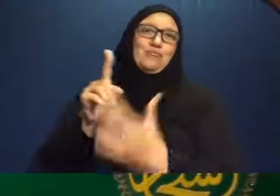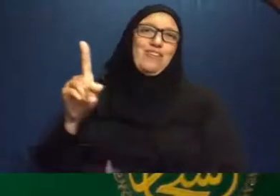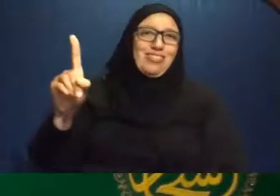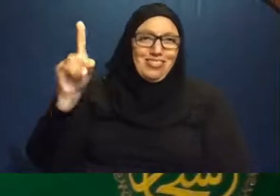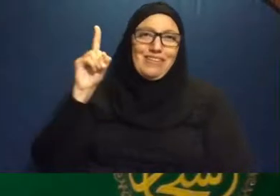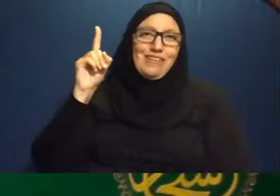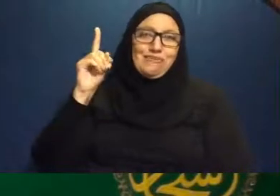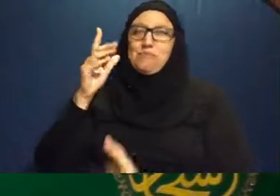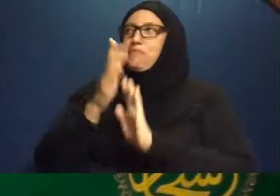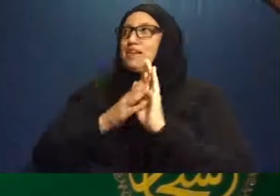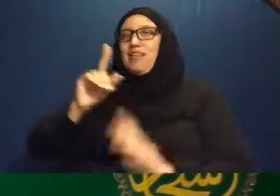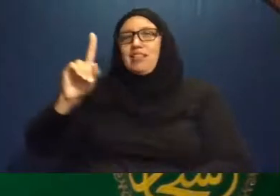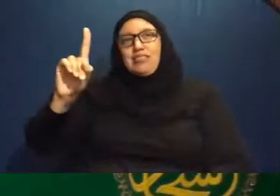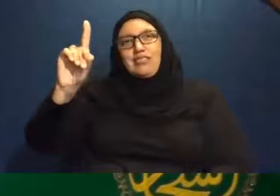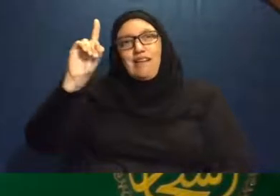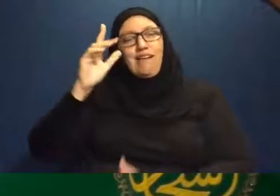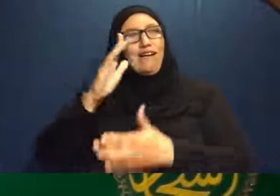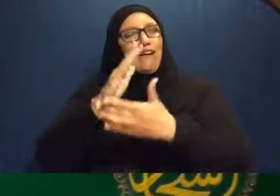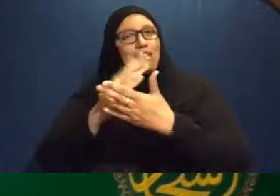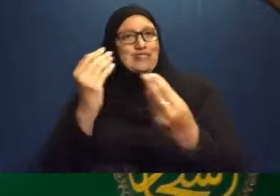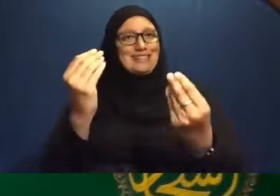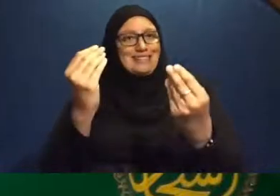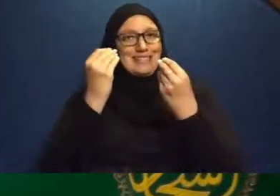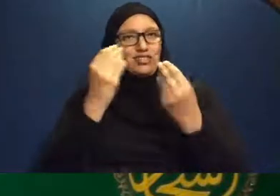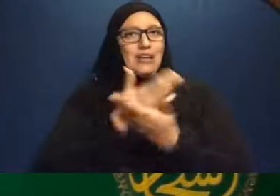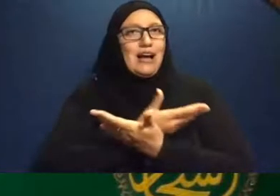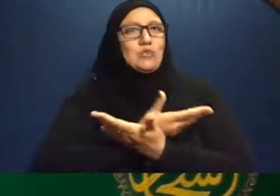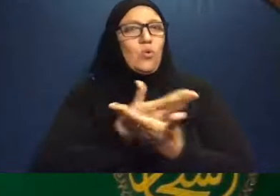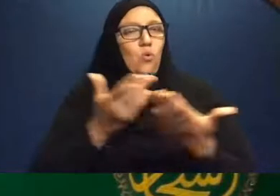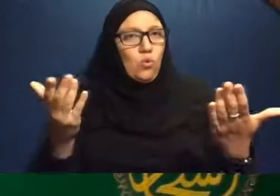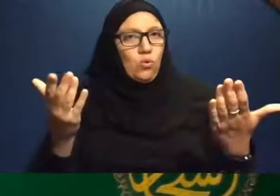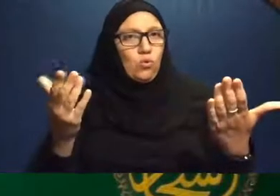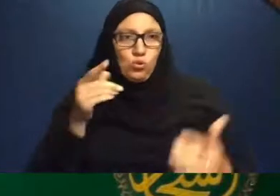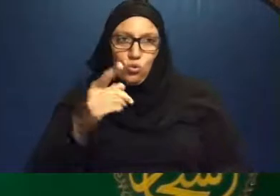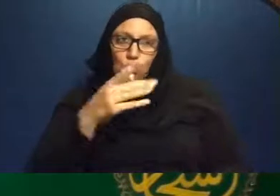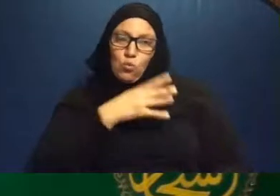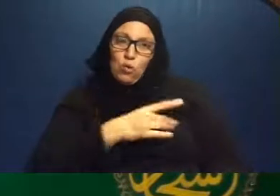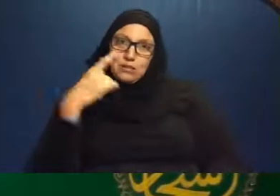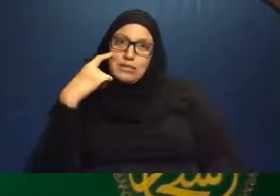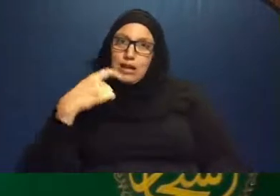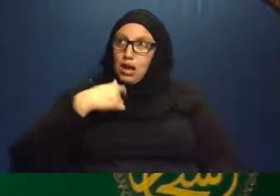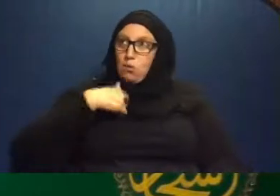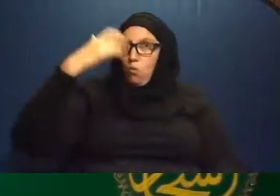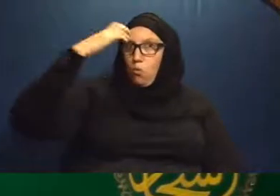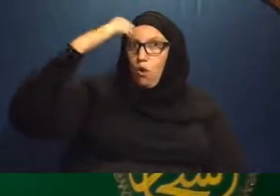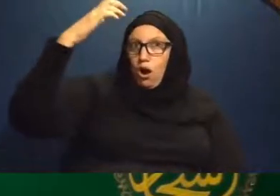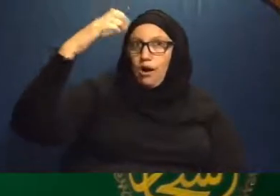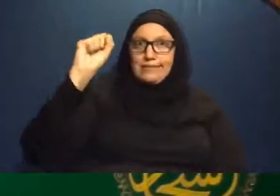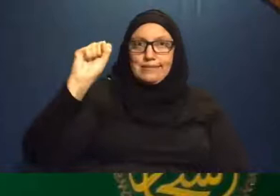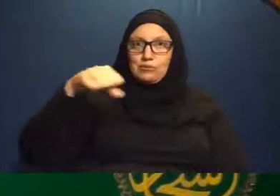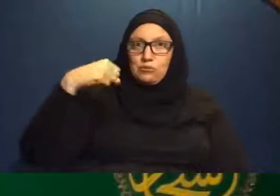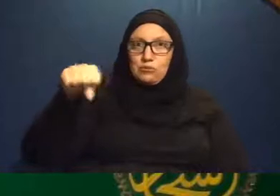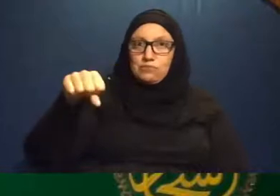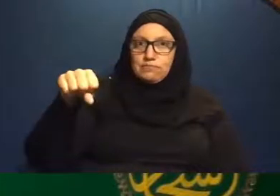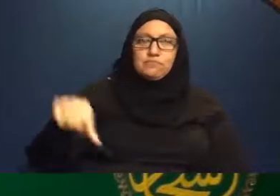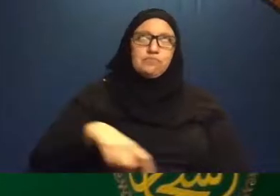Allah subhanahu wa ta'ala is teaching us this lesson. If you want to see how wise you are, see how grateful you are to